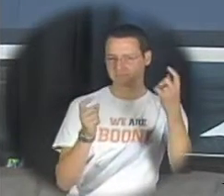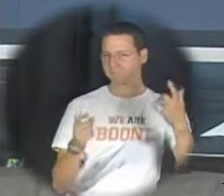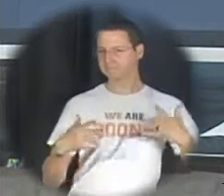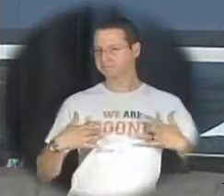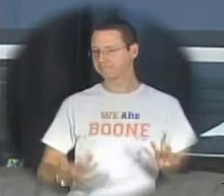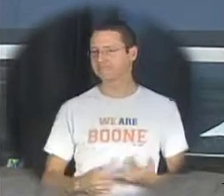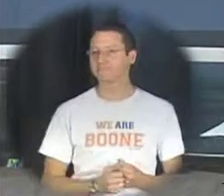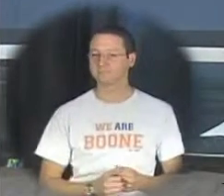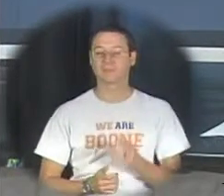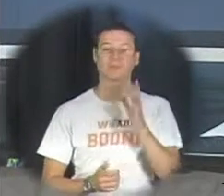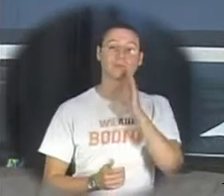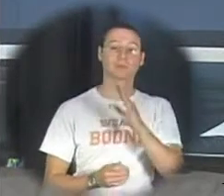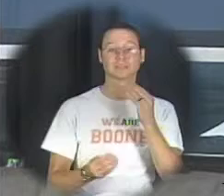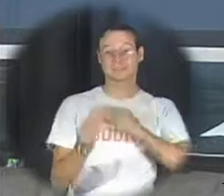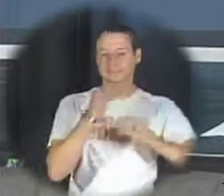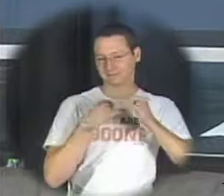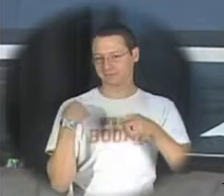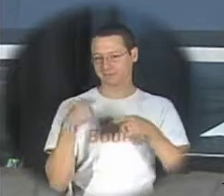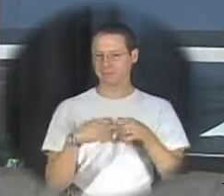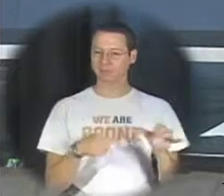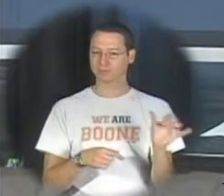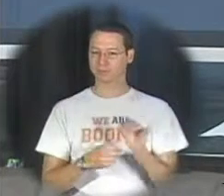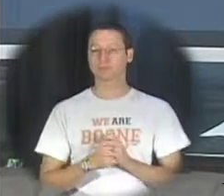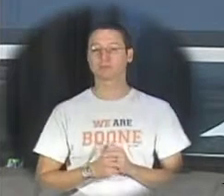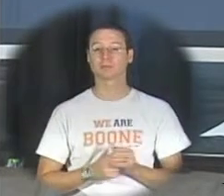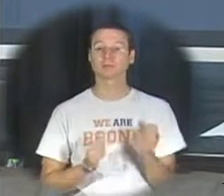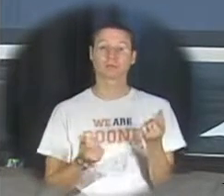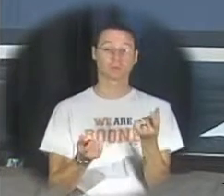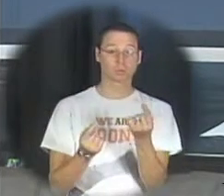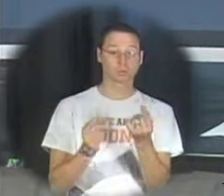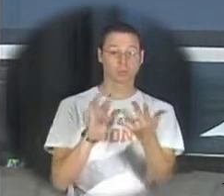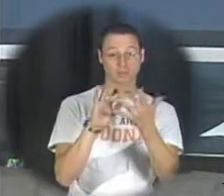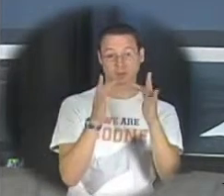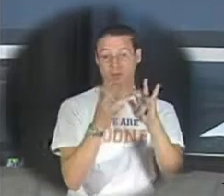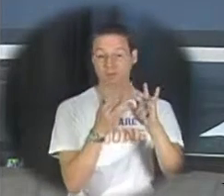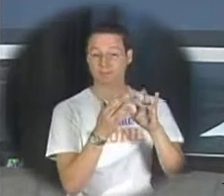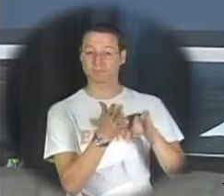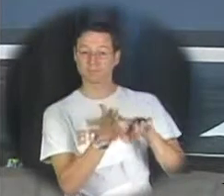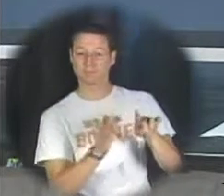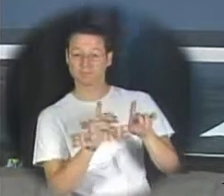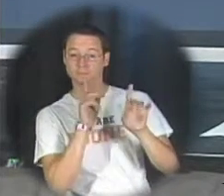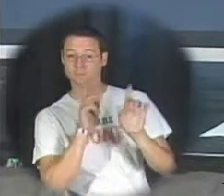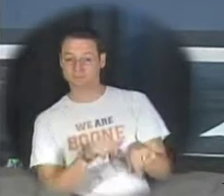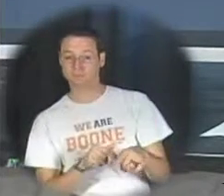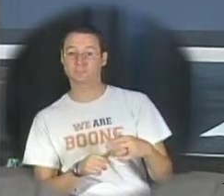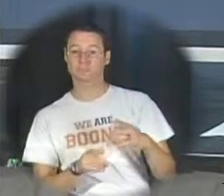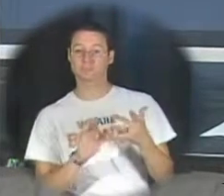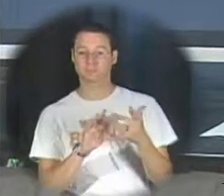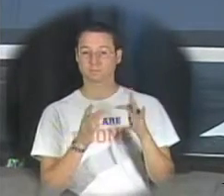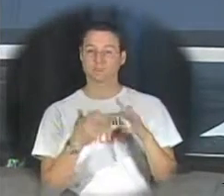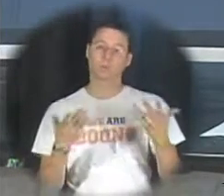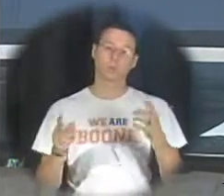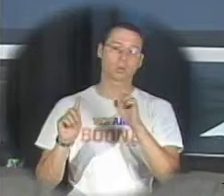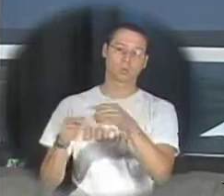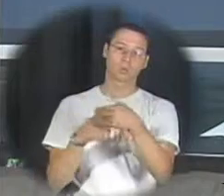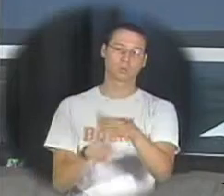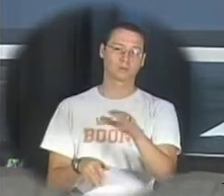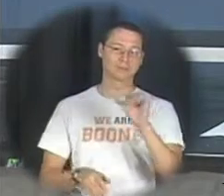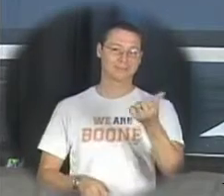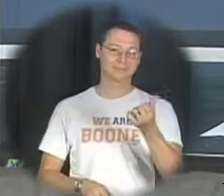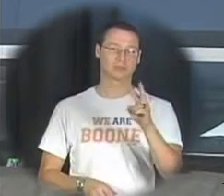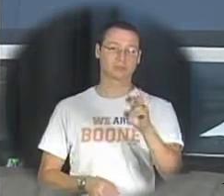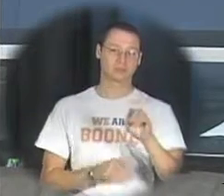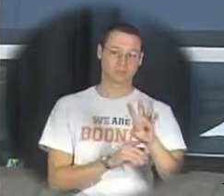a Spanish meal. You can place your order online using School Pay or with Ms. Carrera in room 10204. Tuesday,